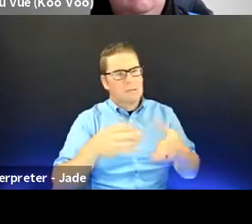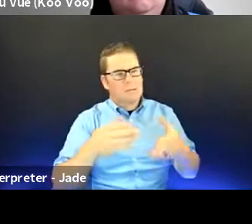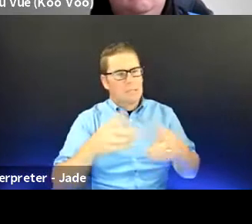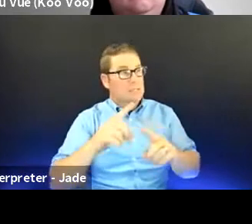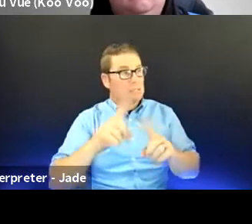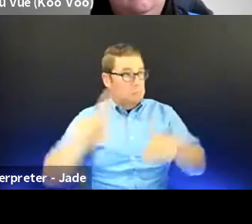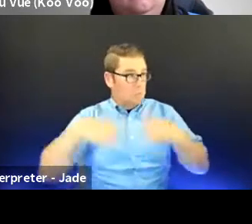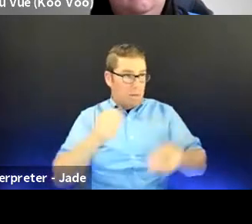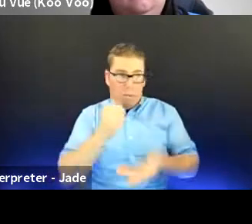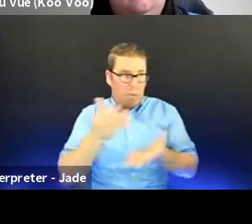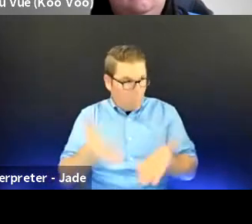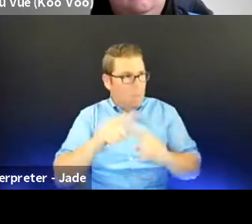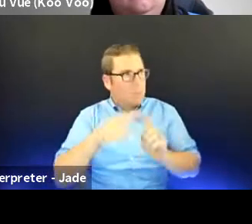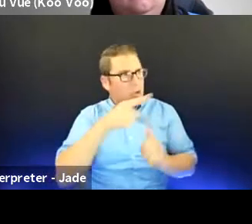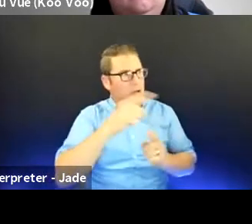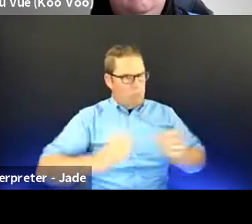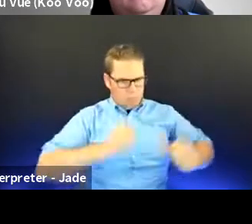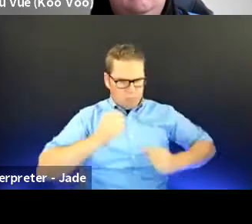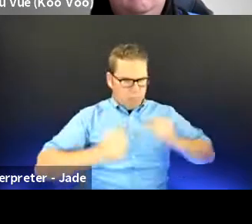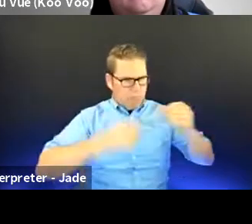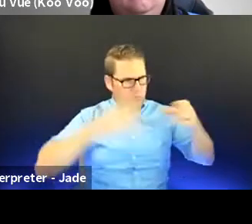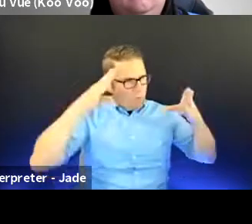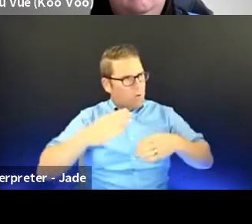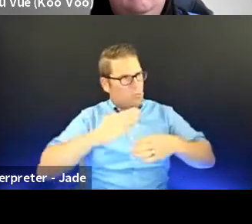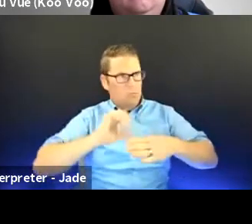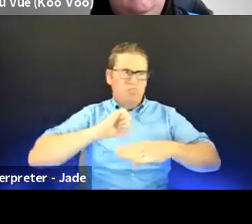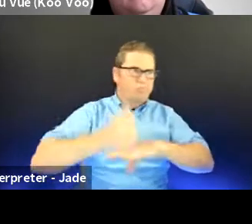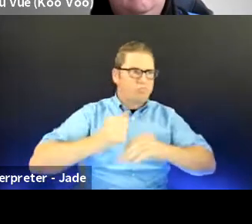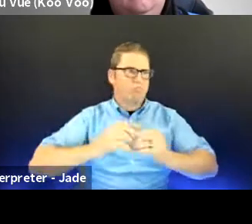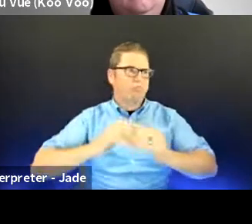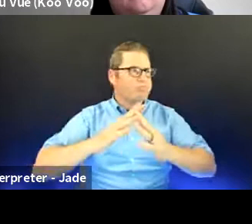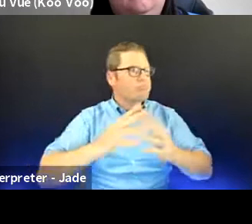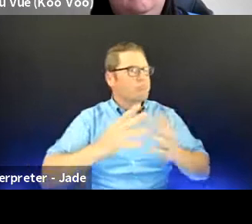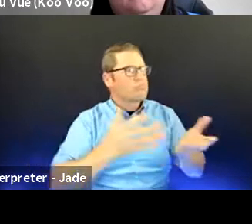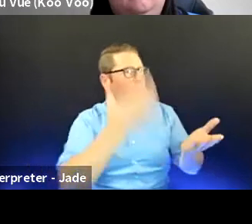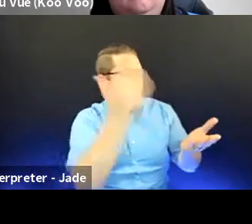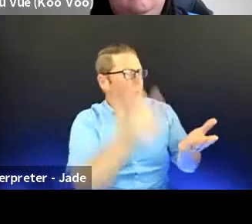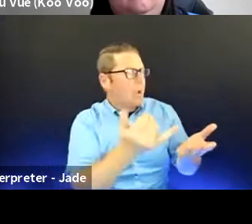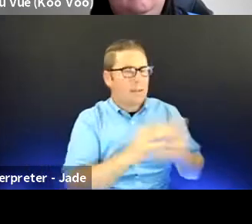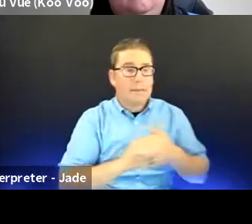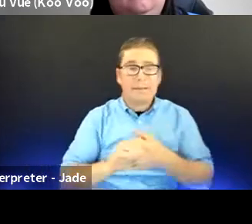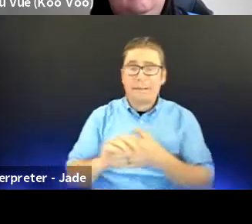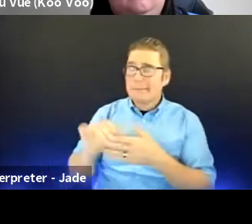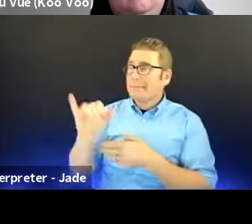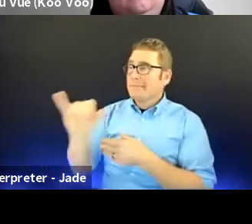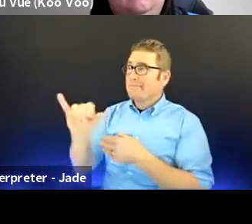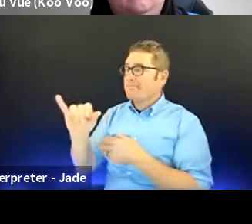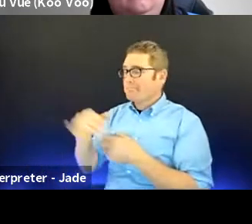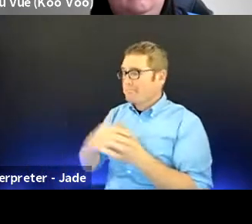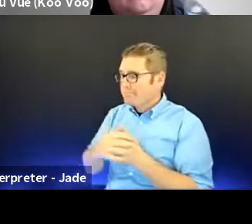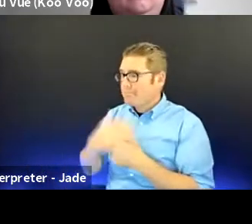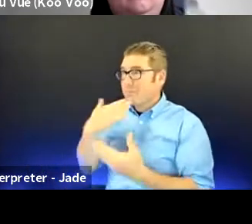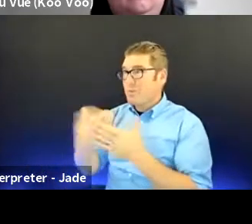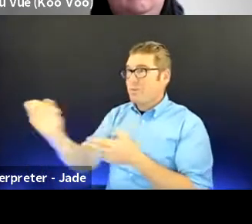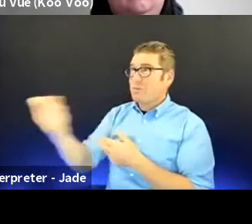Yeah, it's a good question. I mean, I think part of it might relate to my upbringing and my adoption. You know, I